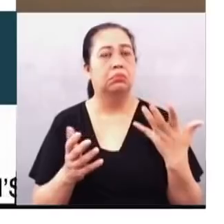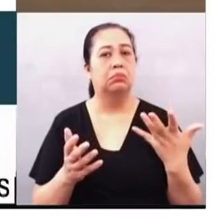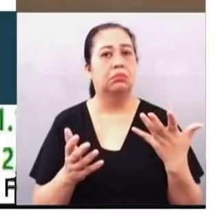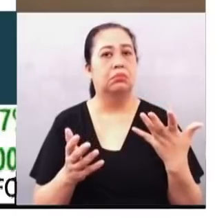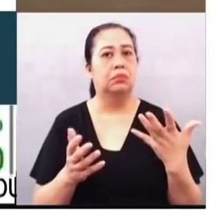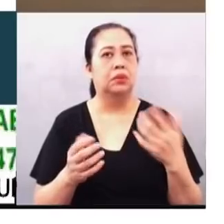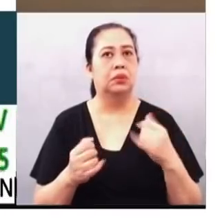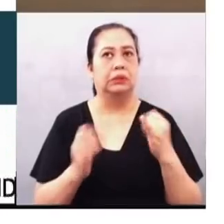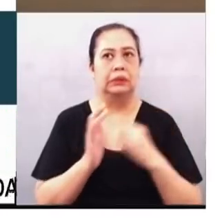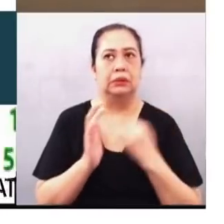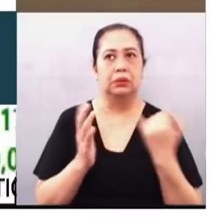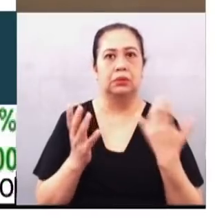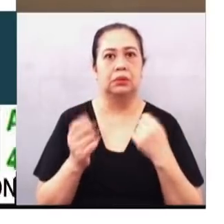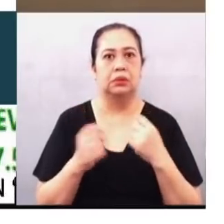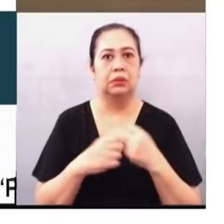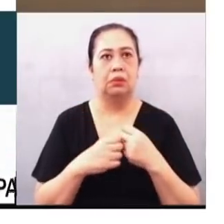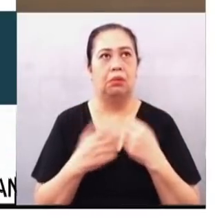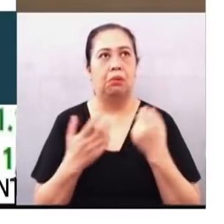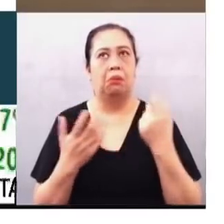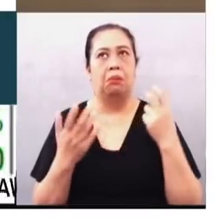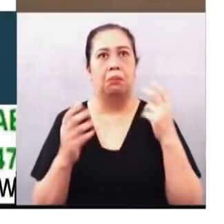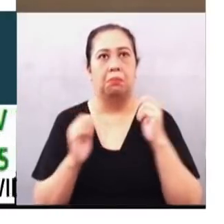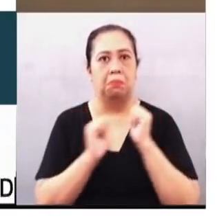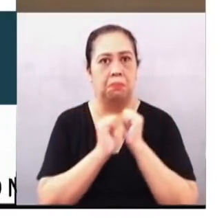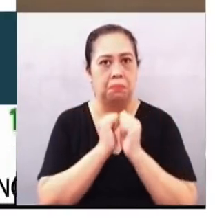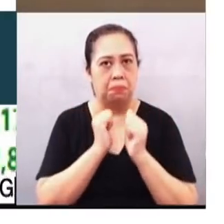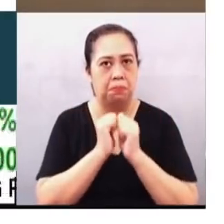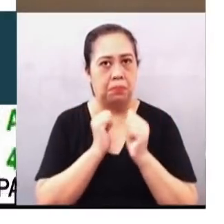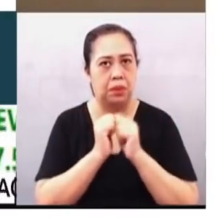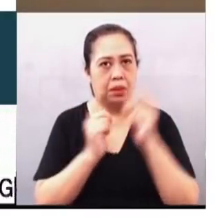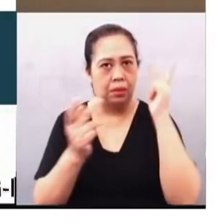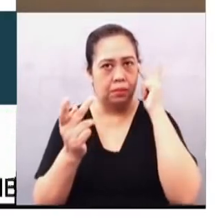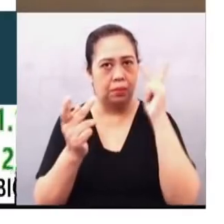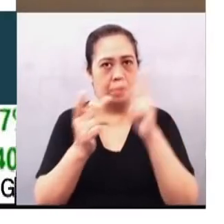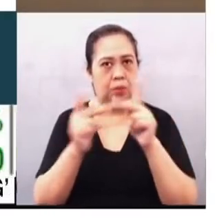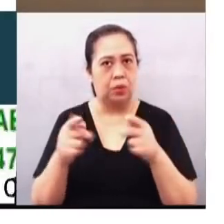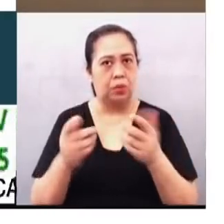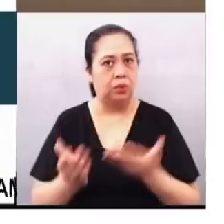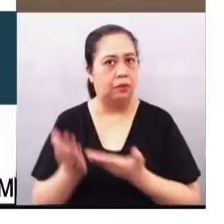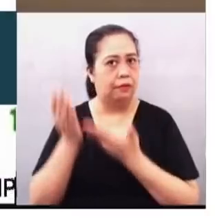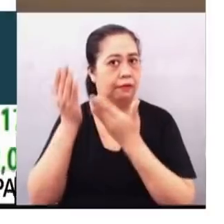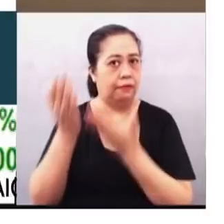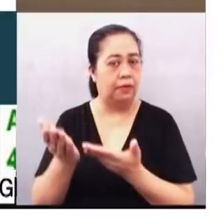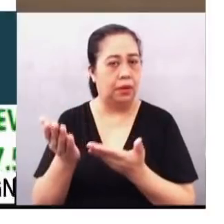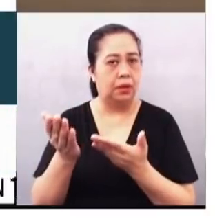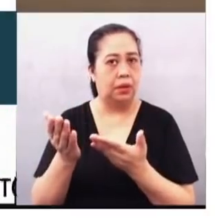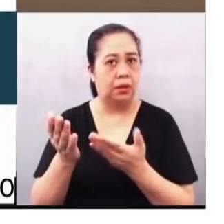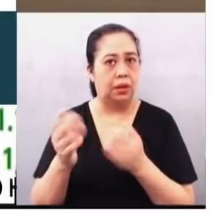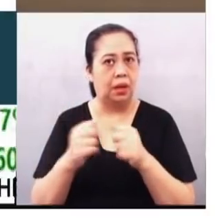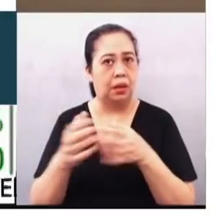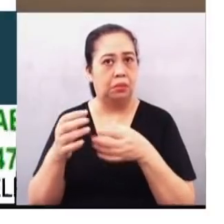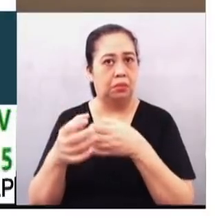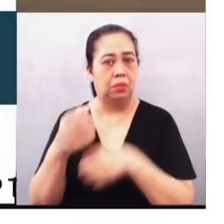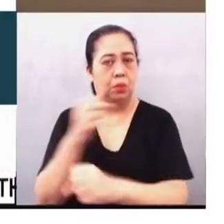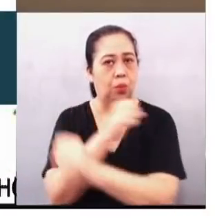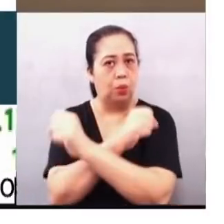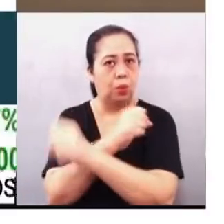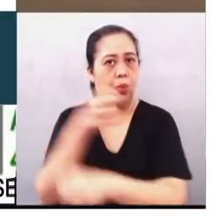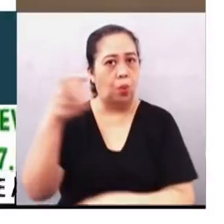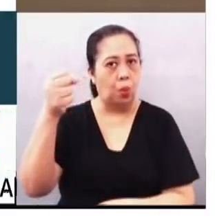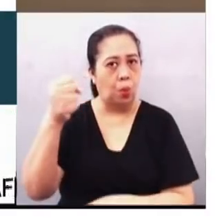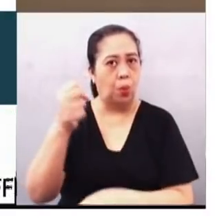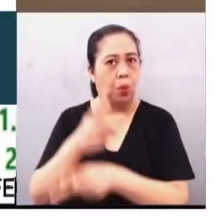purely made to understood that ang purpose ko talaga doon na mag-file is as placeholder lang or caretaker lang